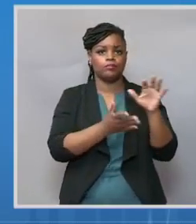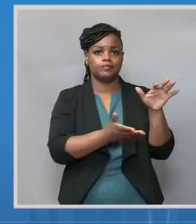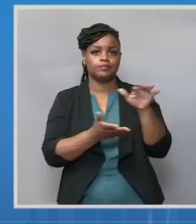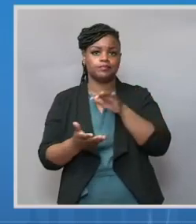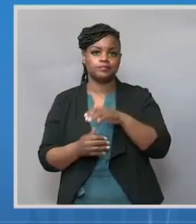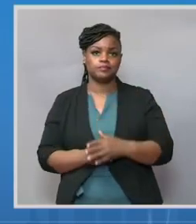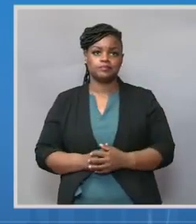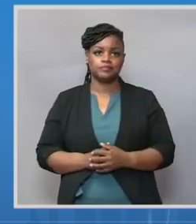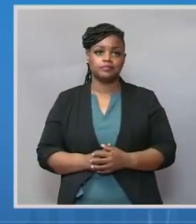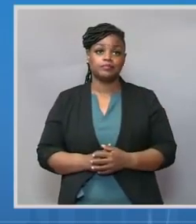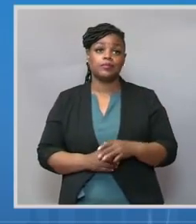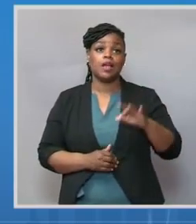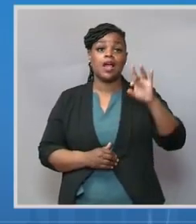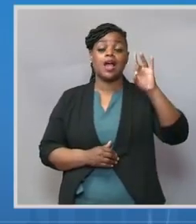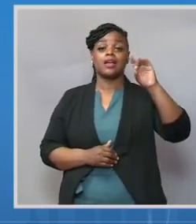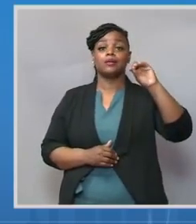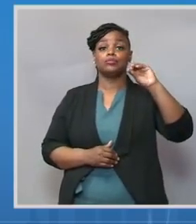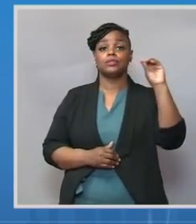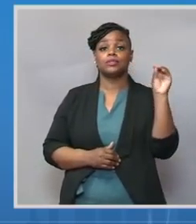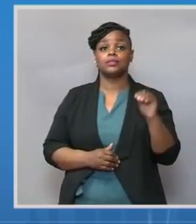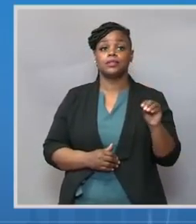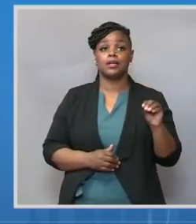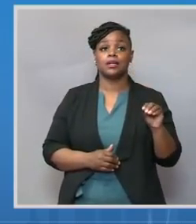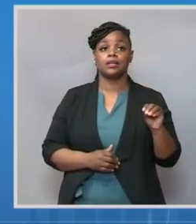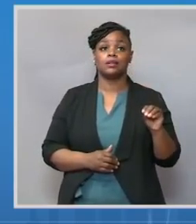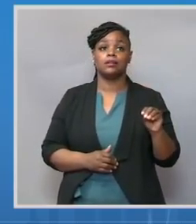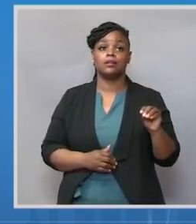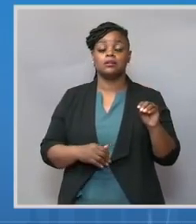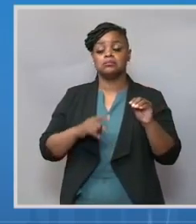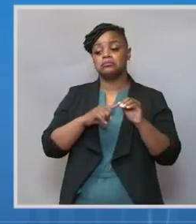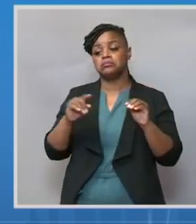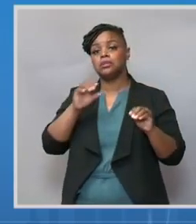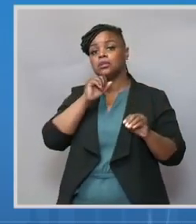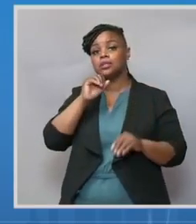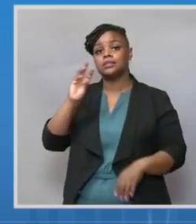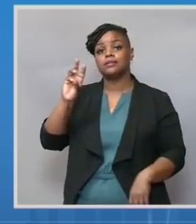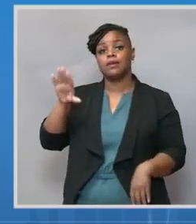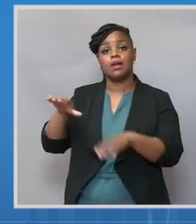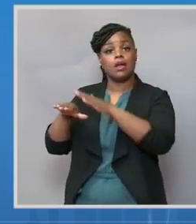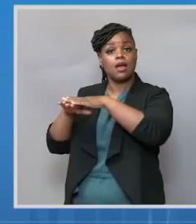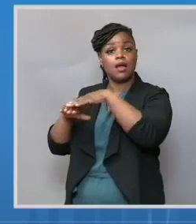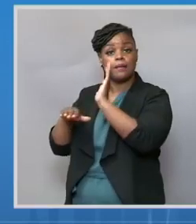individuals, 65 years and older, now have at least one shot.